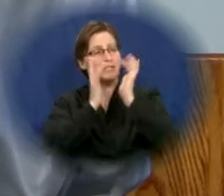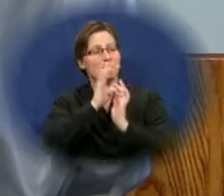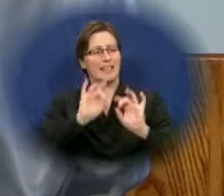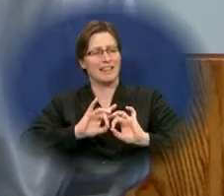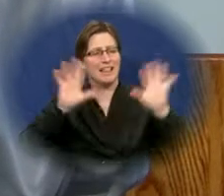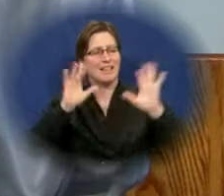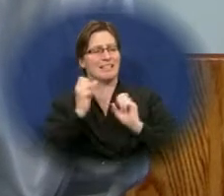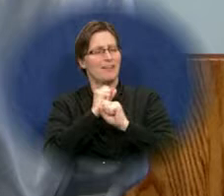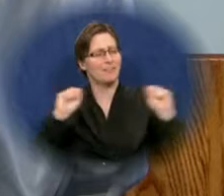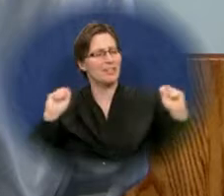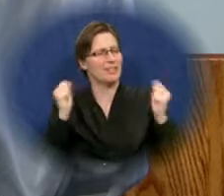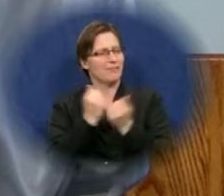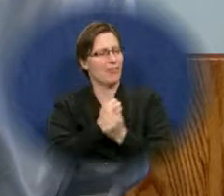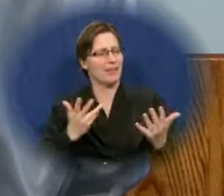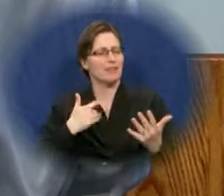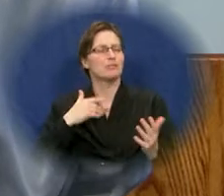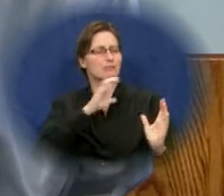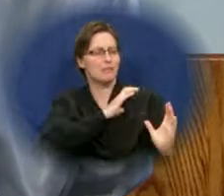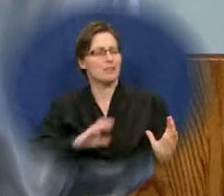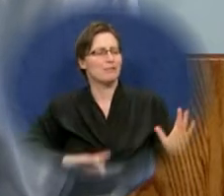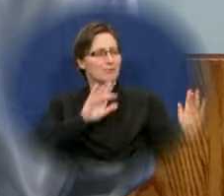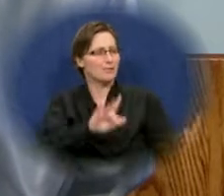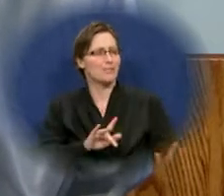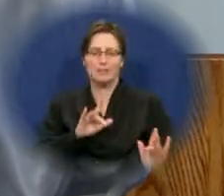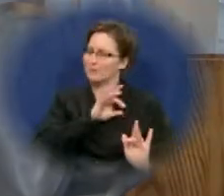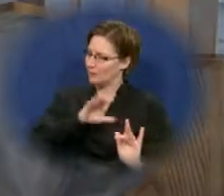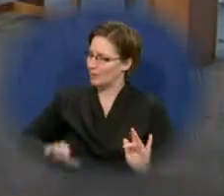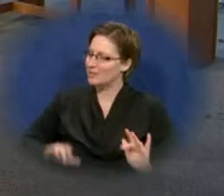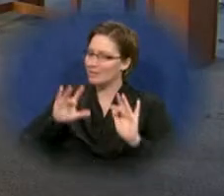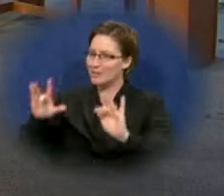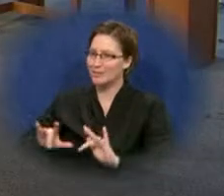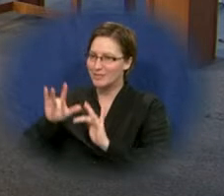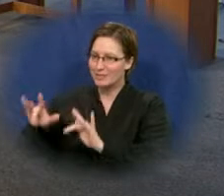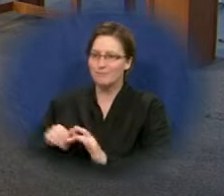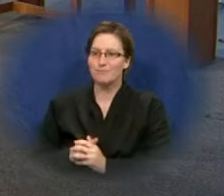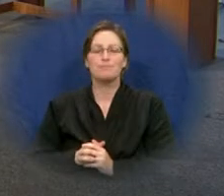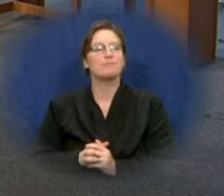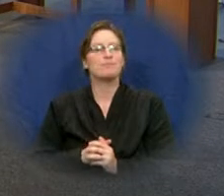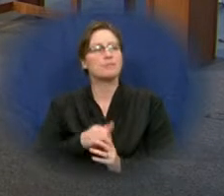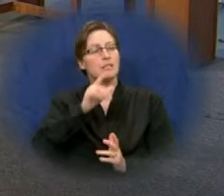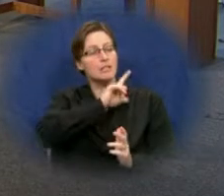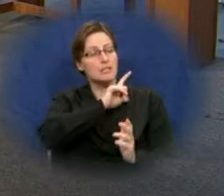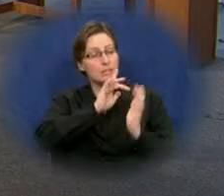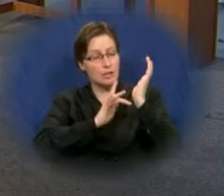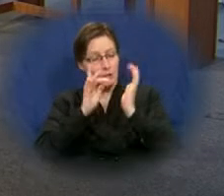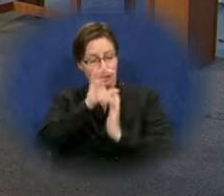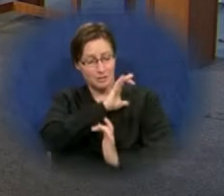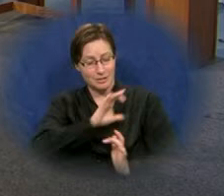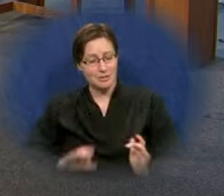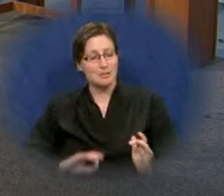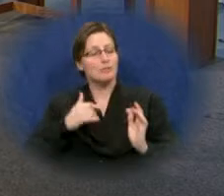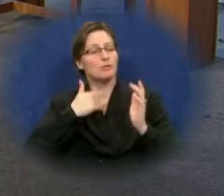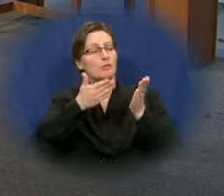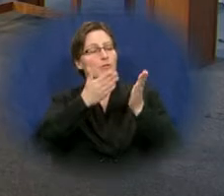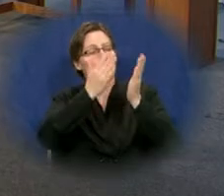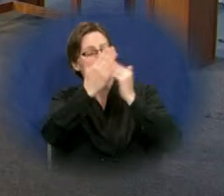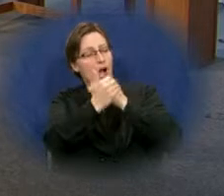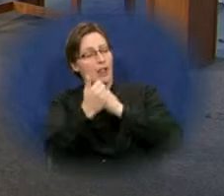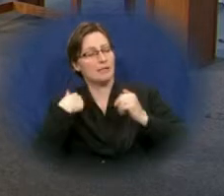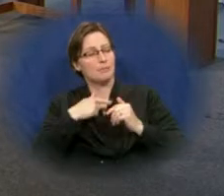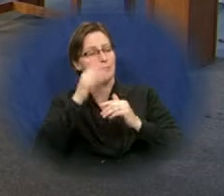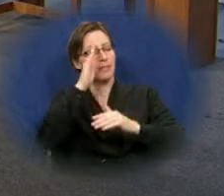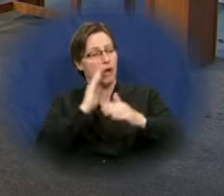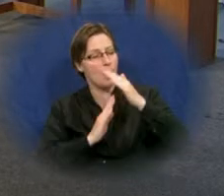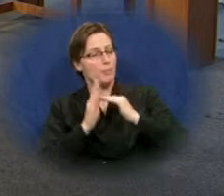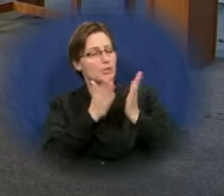salvation, Christ have mercy. Christ have mercy. Lord Jesus, you call us to be your humble servants. Lord, have